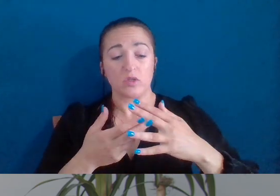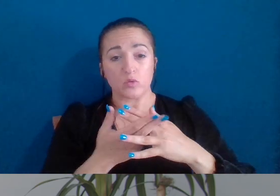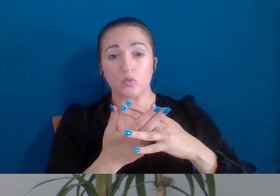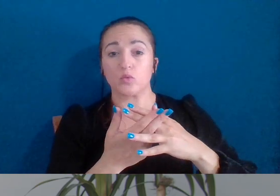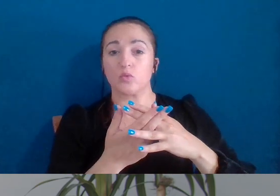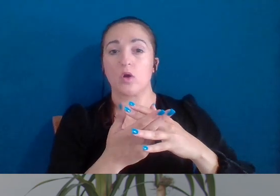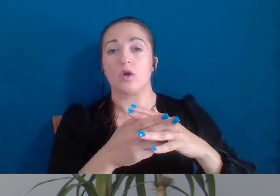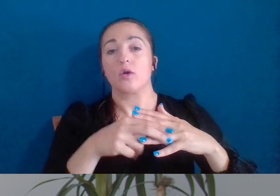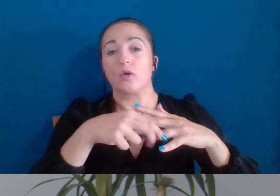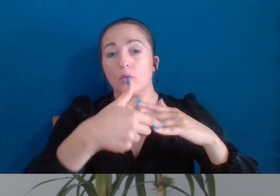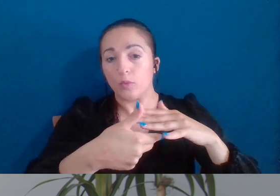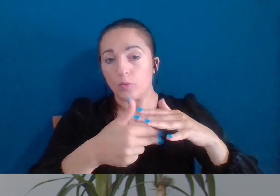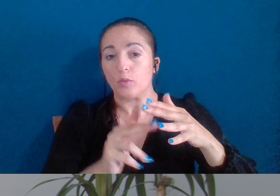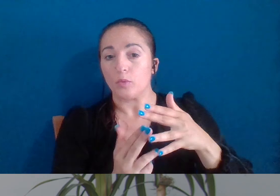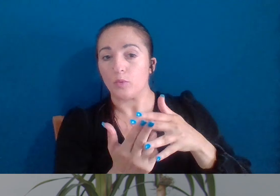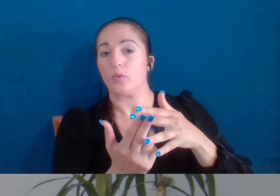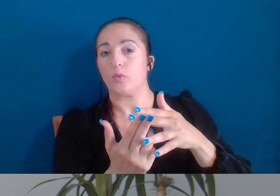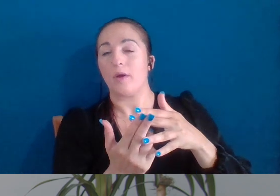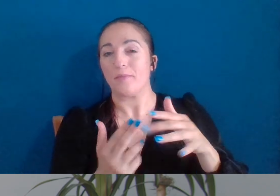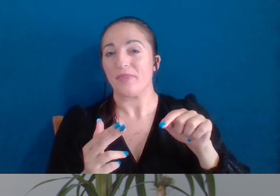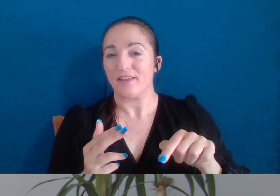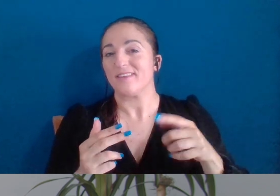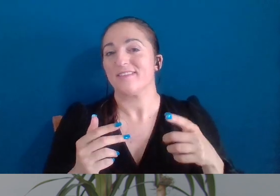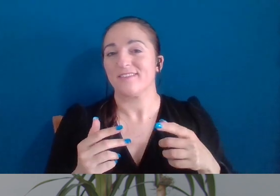make a no-sew textile.